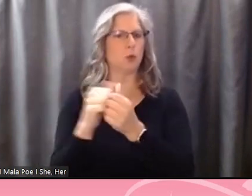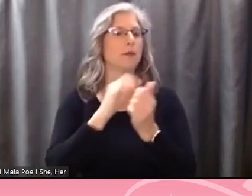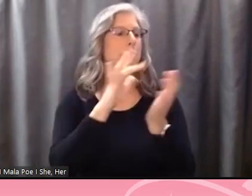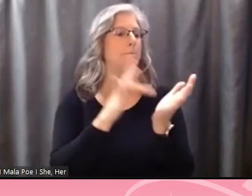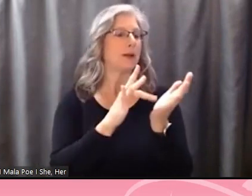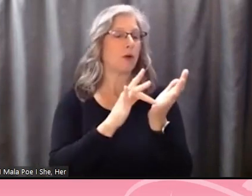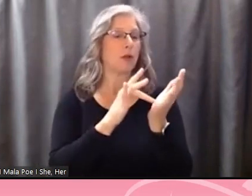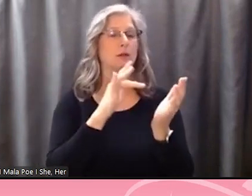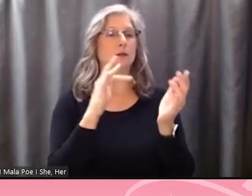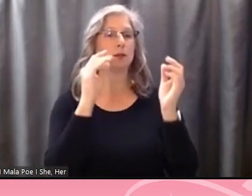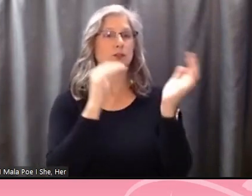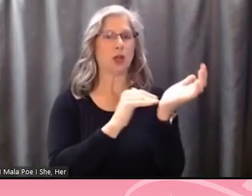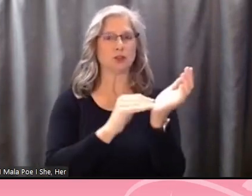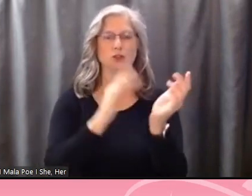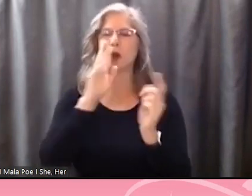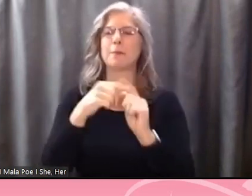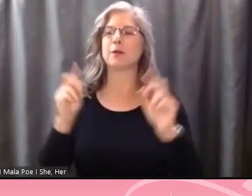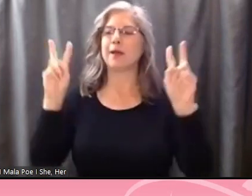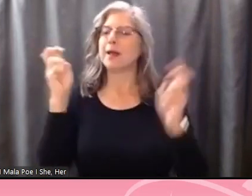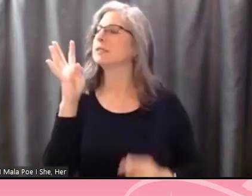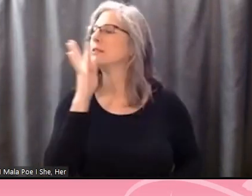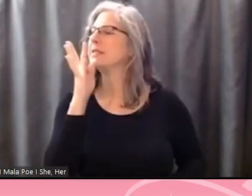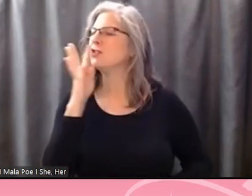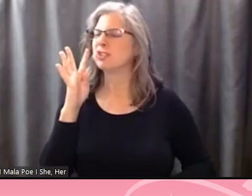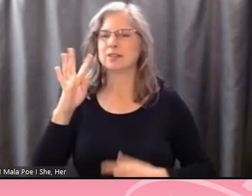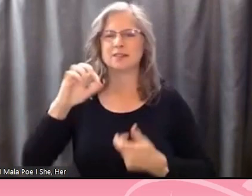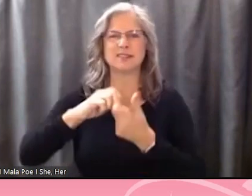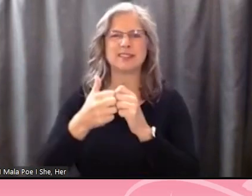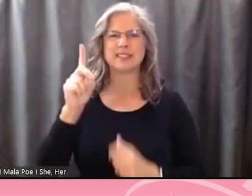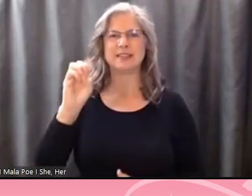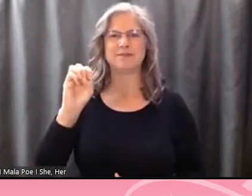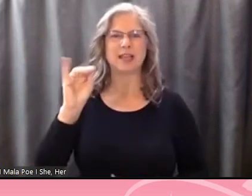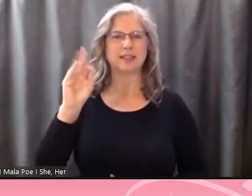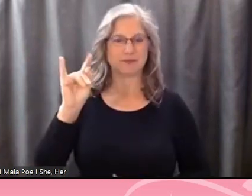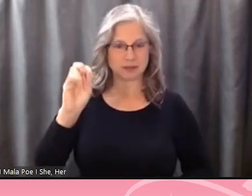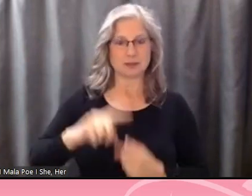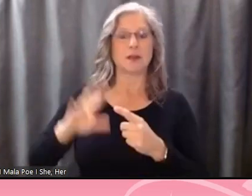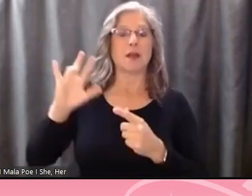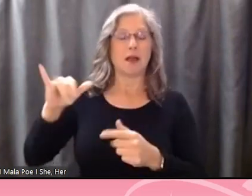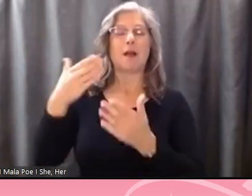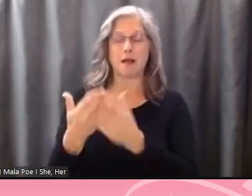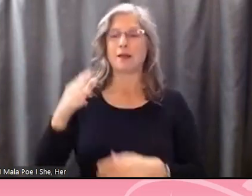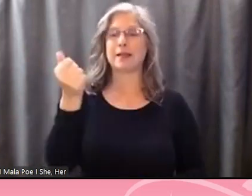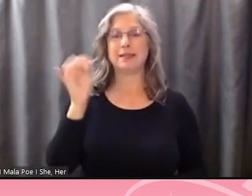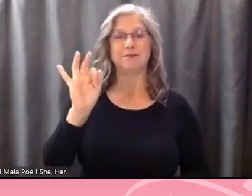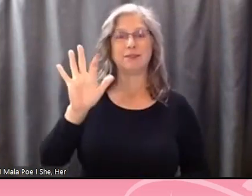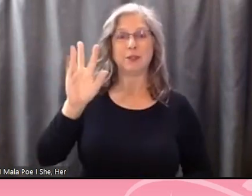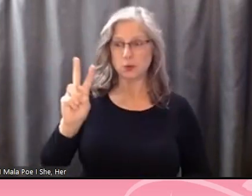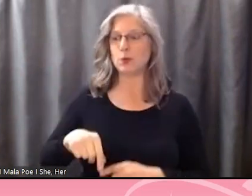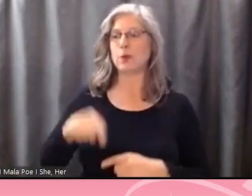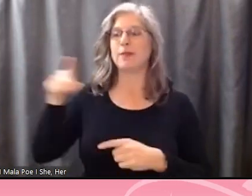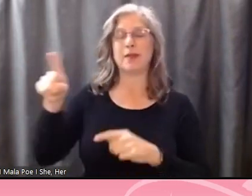presence of speech defectives in members of the general population. By 1952, the American Speech-Language